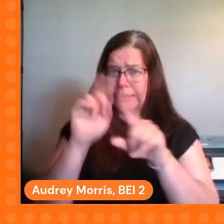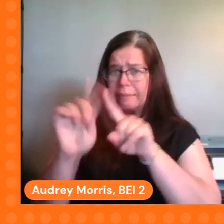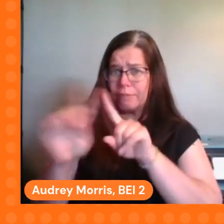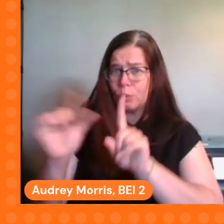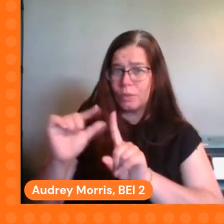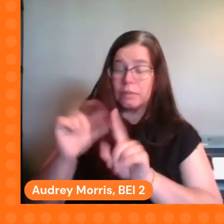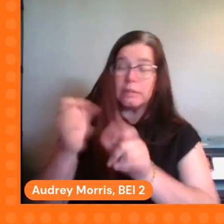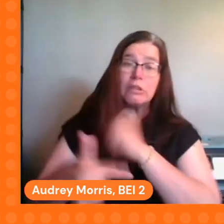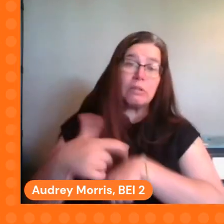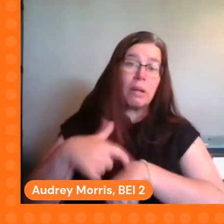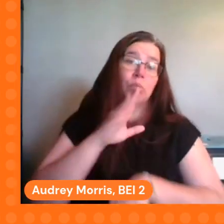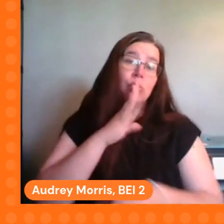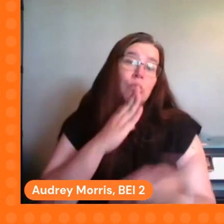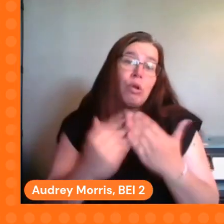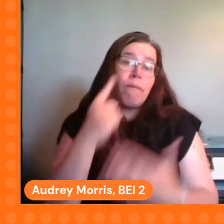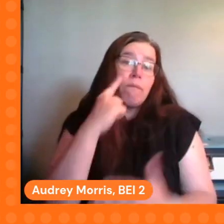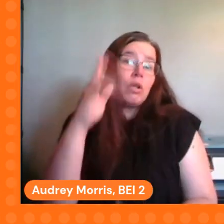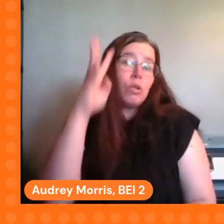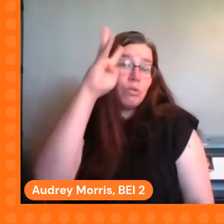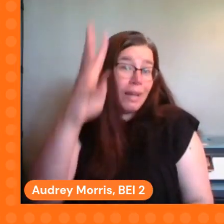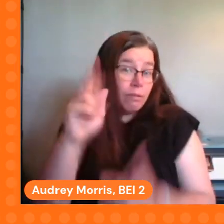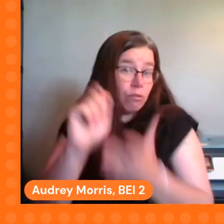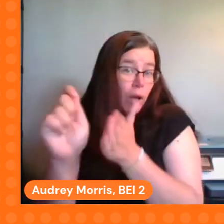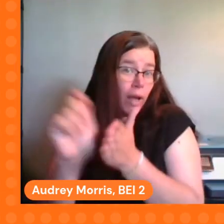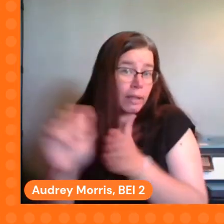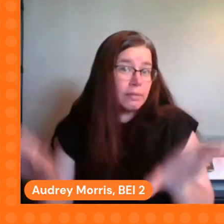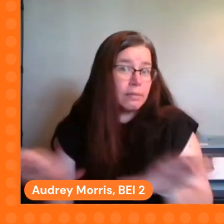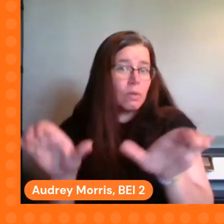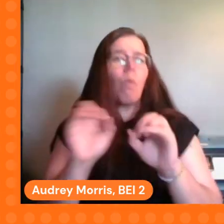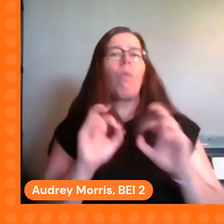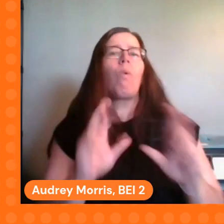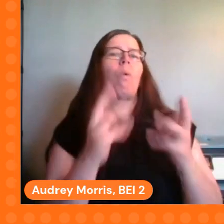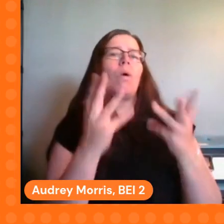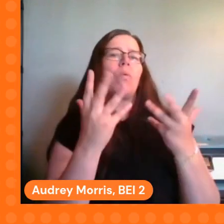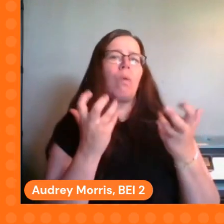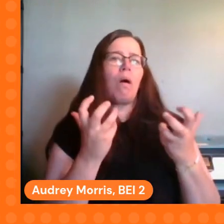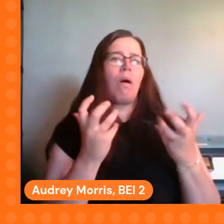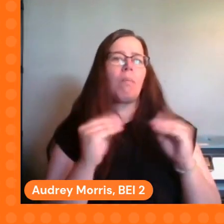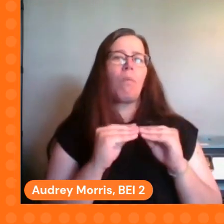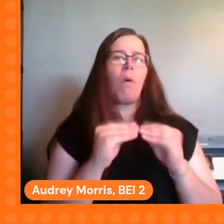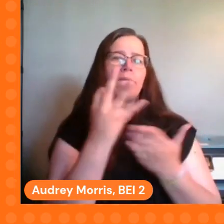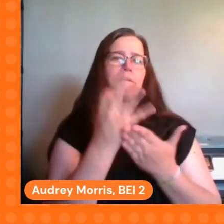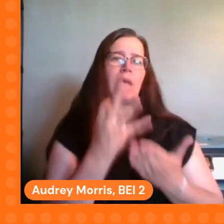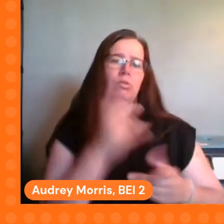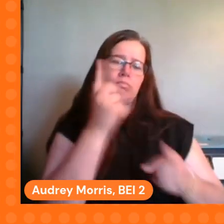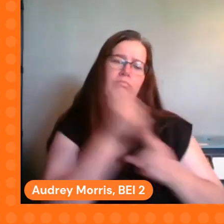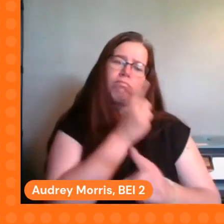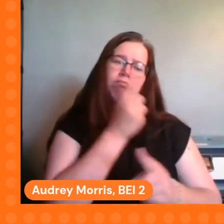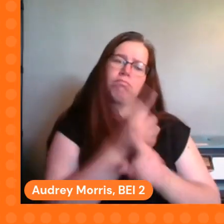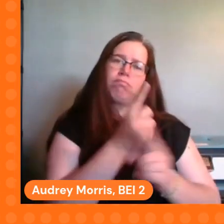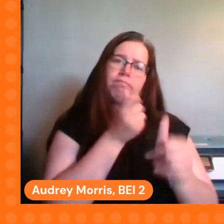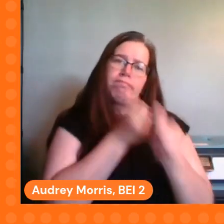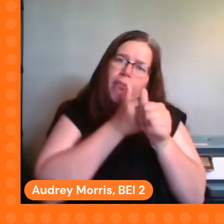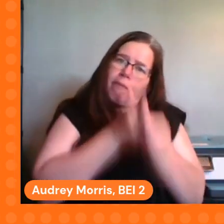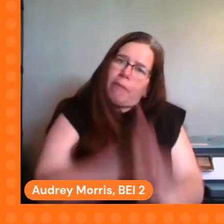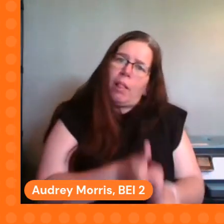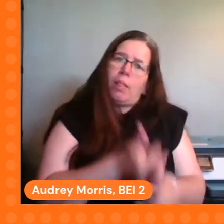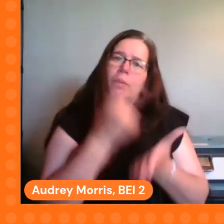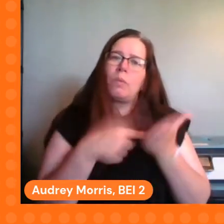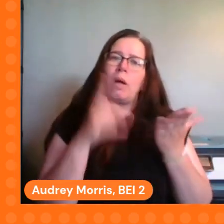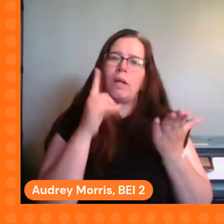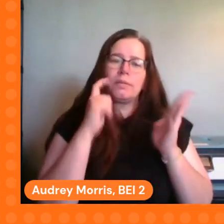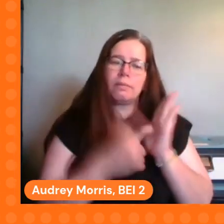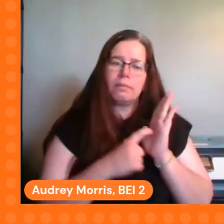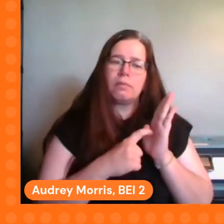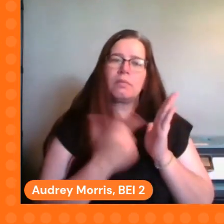good for like a creative writing task? Or do you want it to be factually accurate? Do you want it to stick with what it's found frequently in the